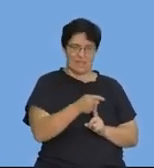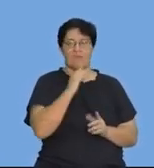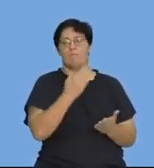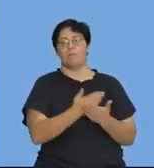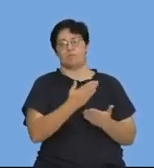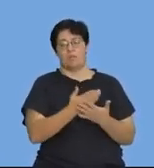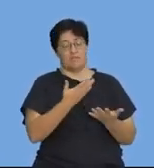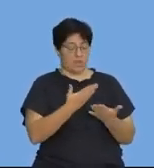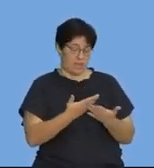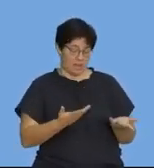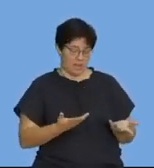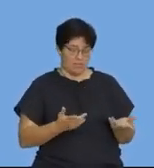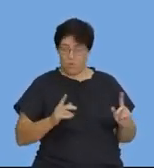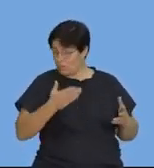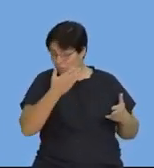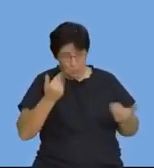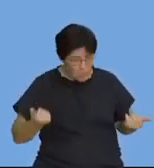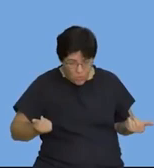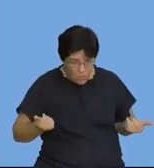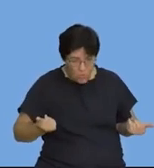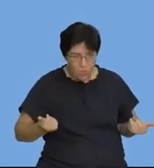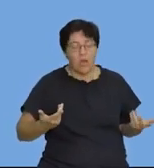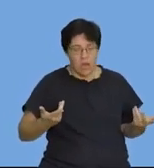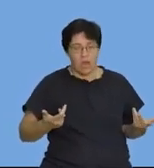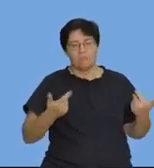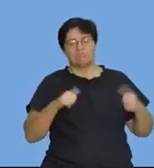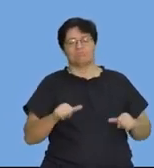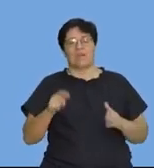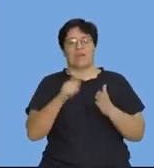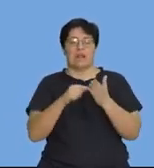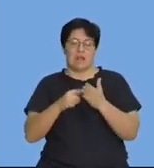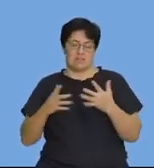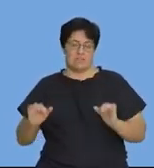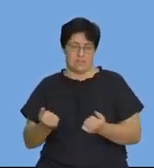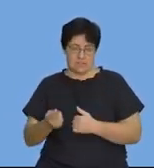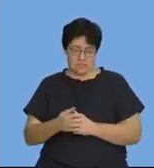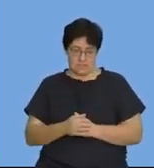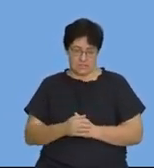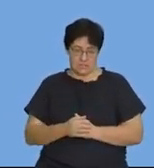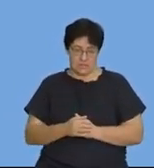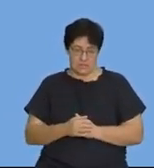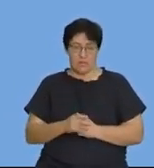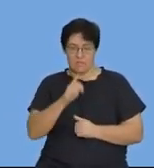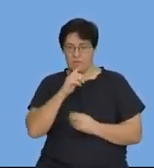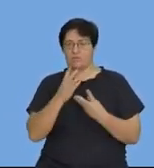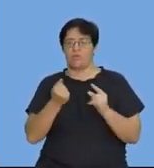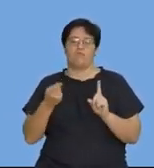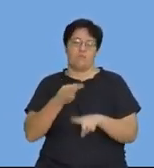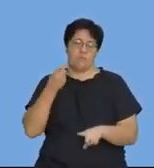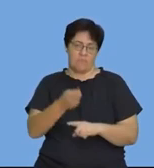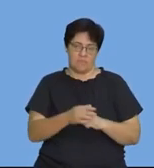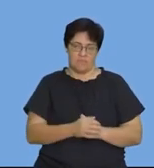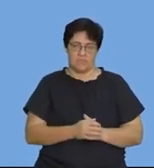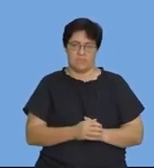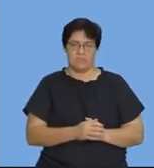factorize. If you don't know how to factorize, just go to your calculator quickly, and then you can then solve it from there, right?